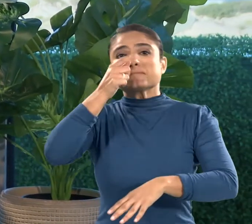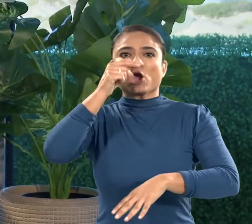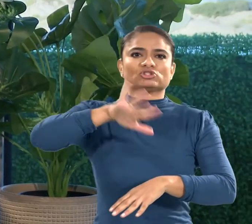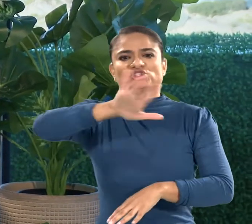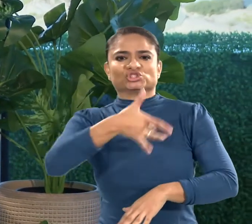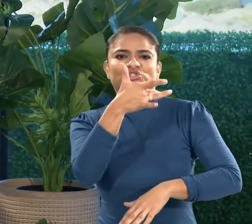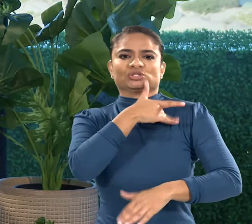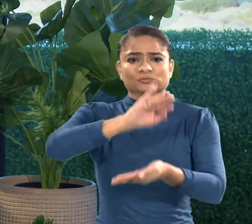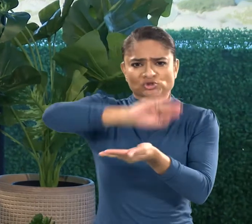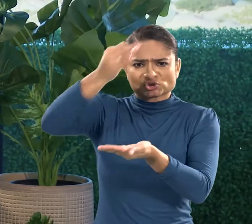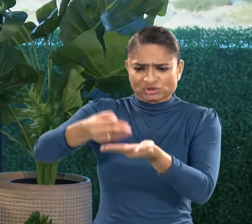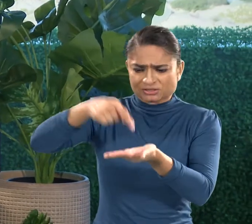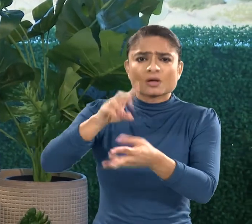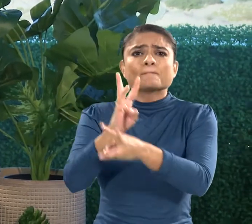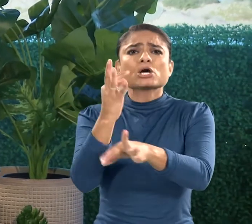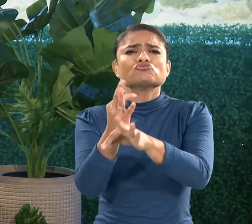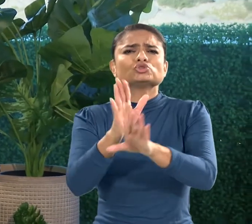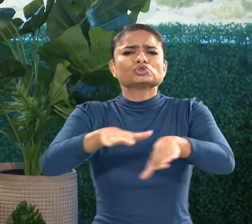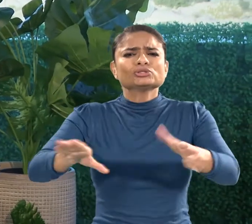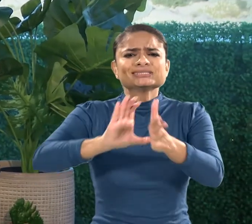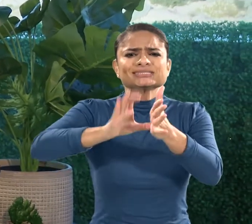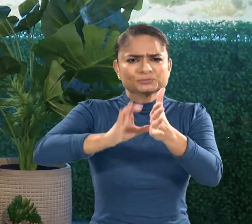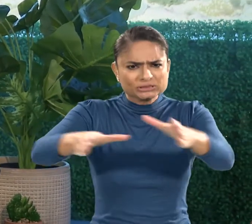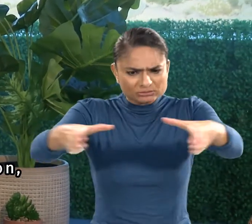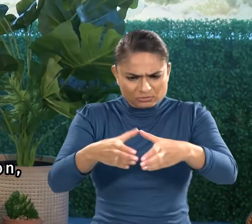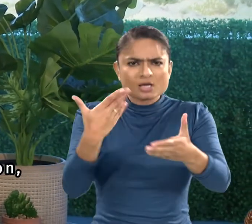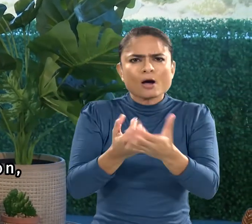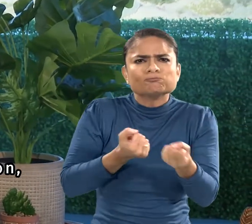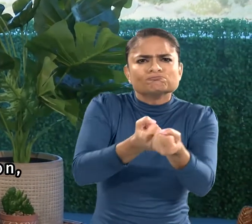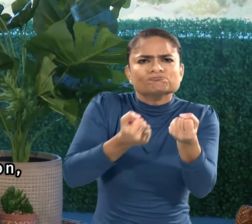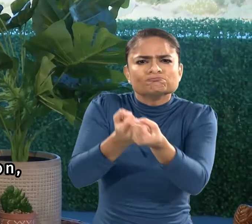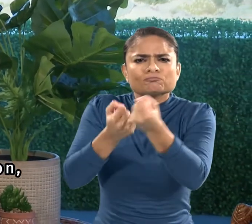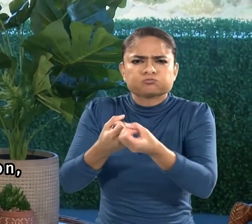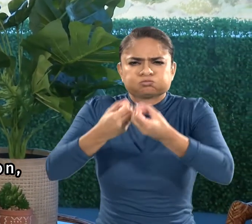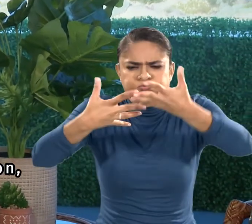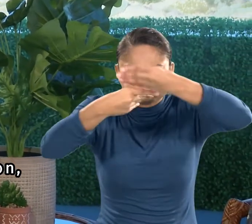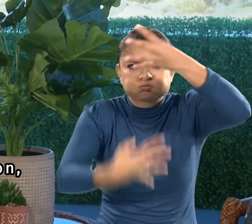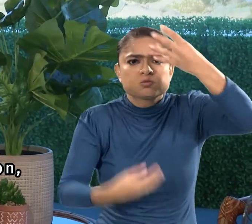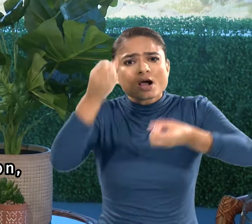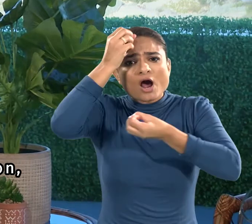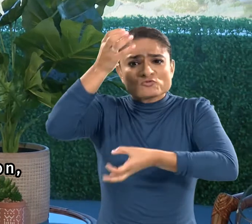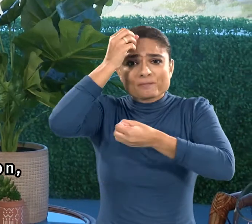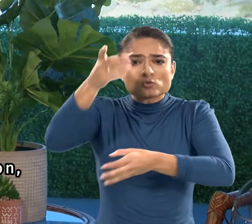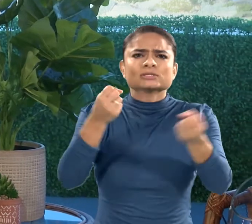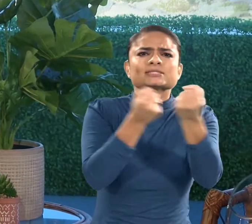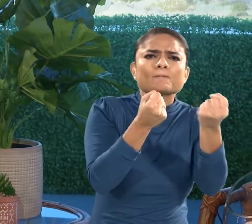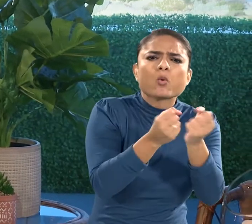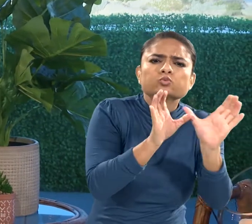die Parents Champion Trust. Ouers van kinders met gestremdhede word hier bygestaan met belangrike